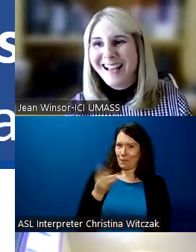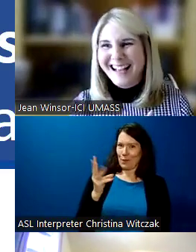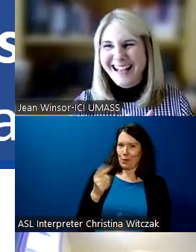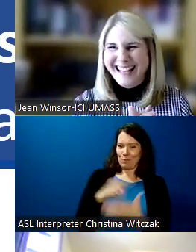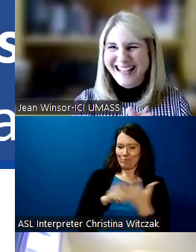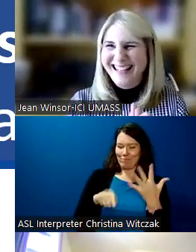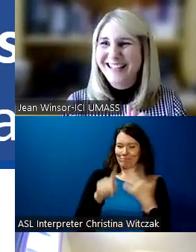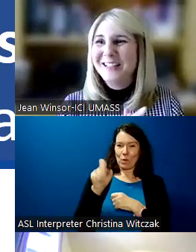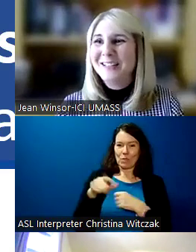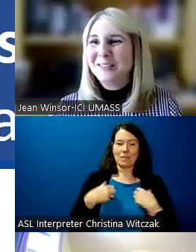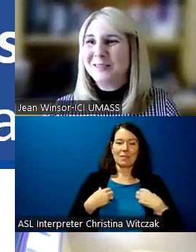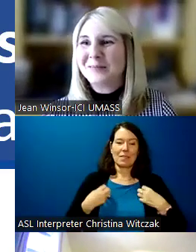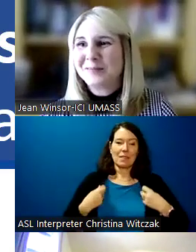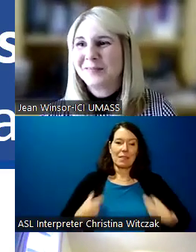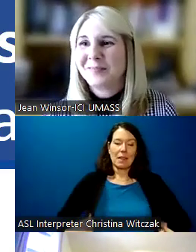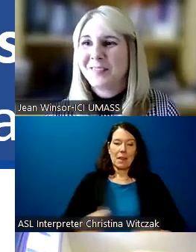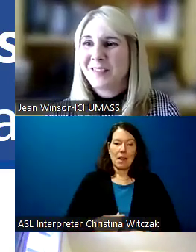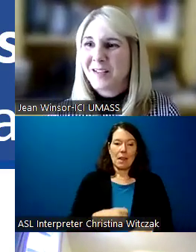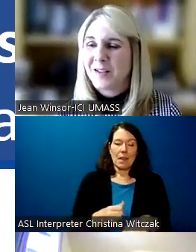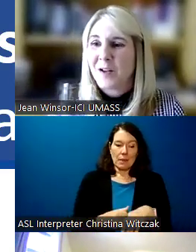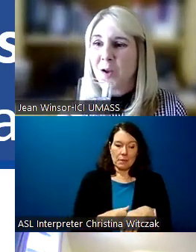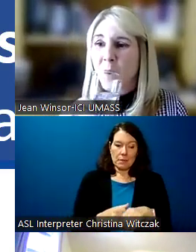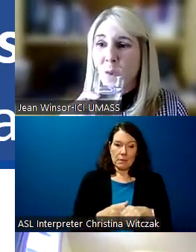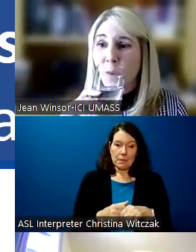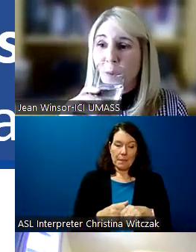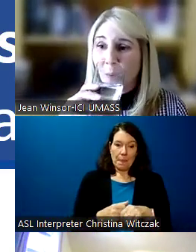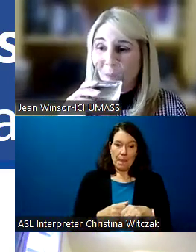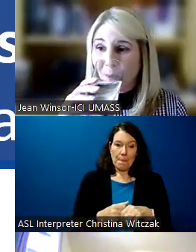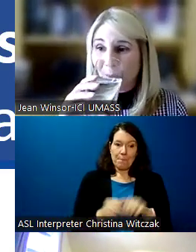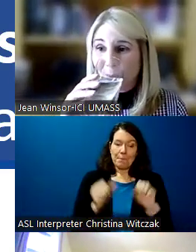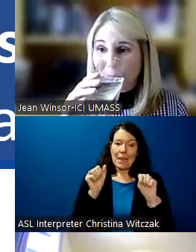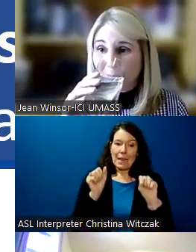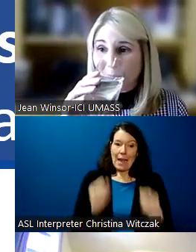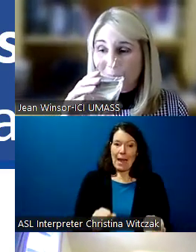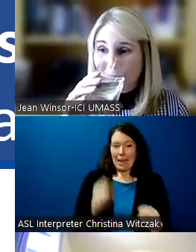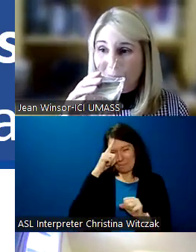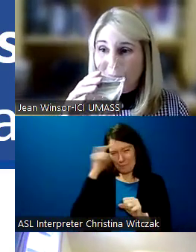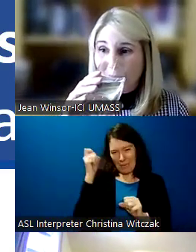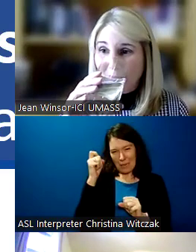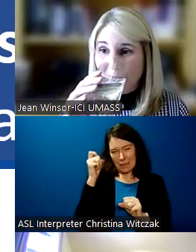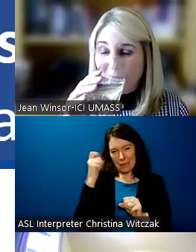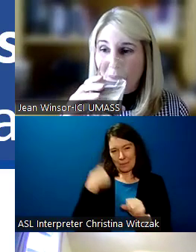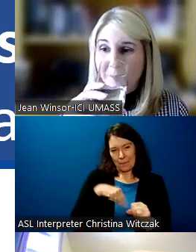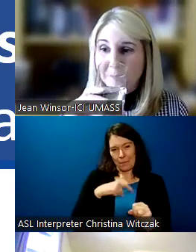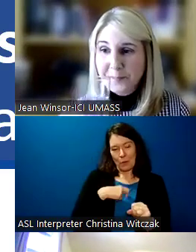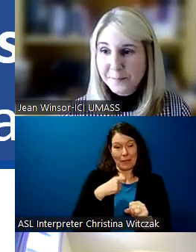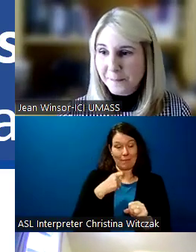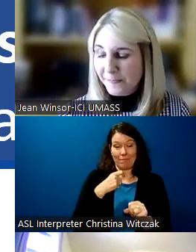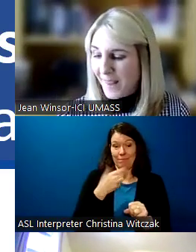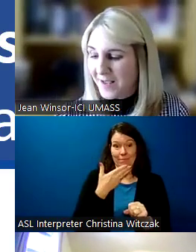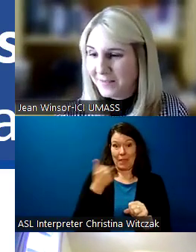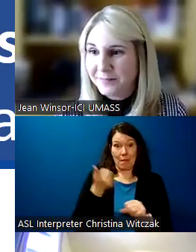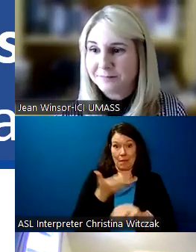excited. Juanita is asking, could it be, Jean, because we are just getting better at